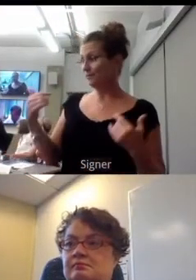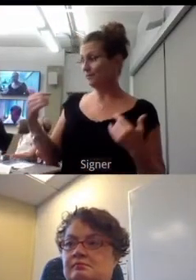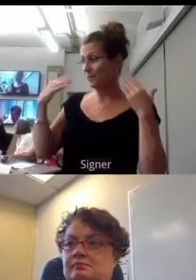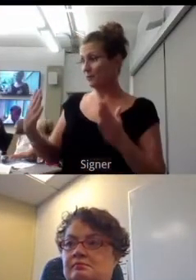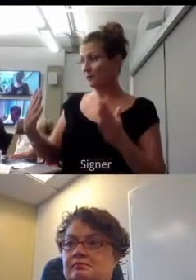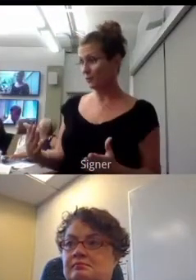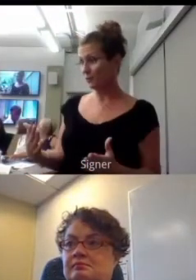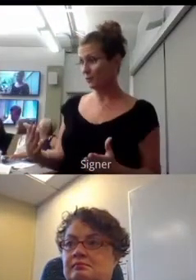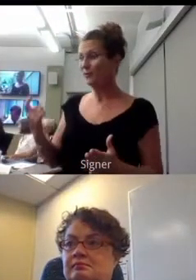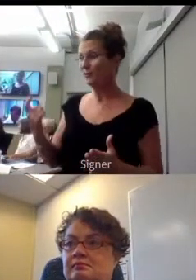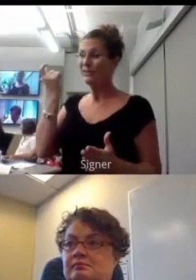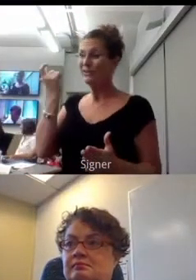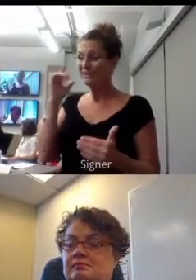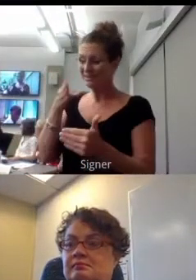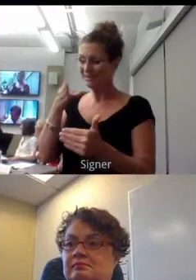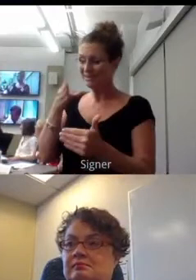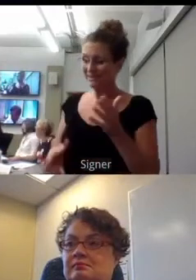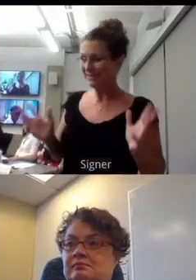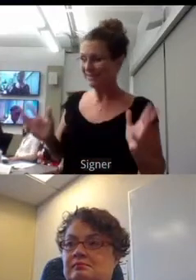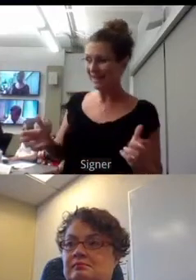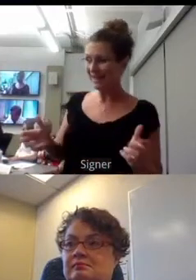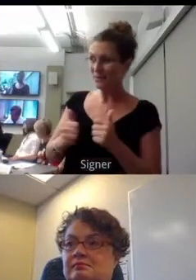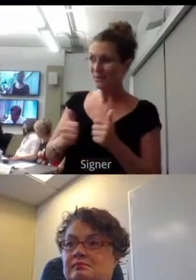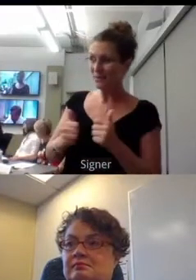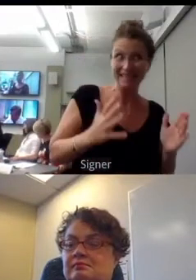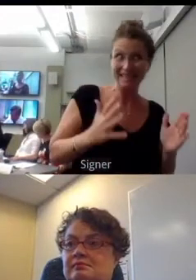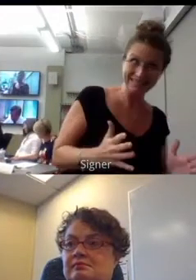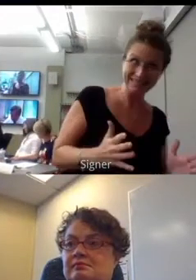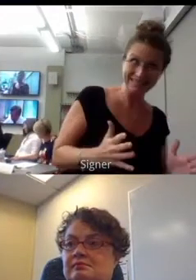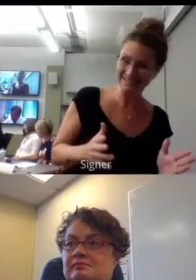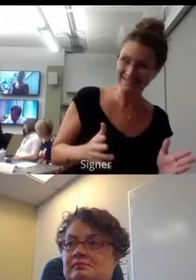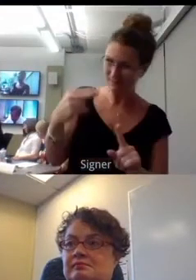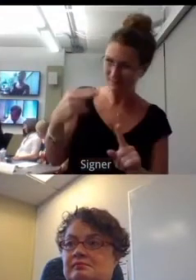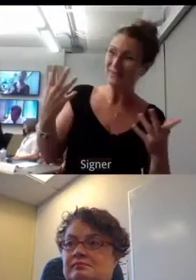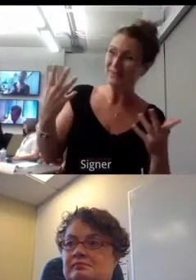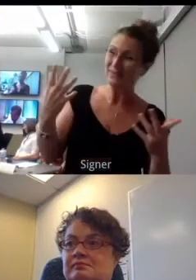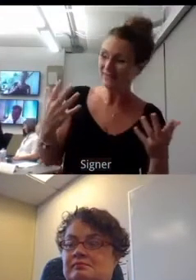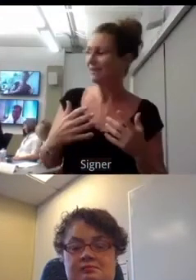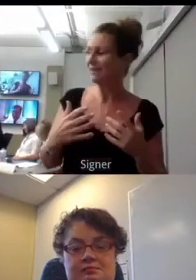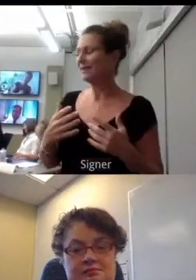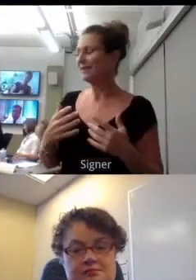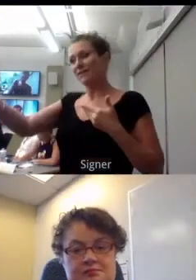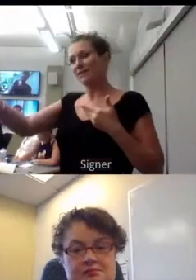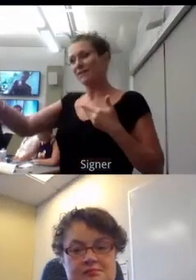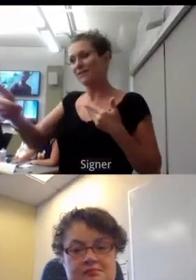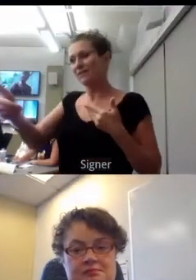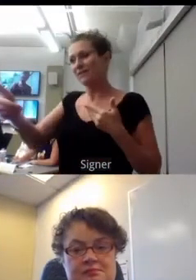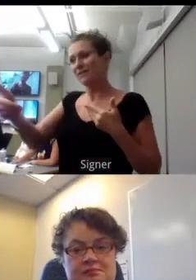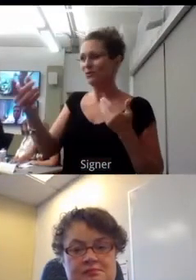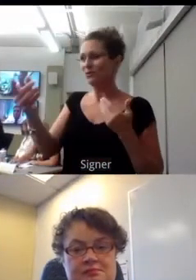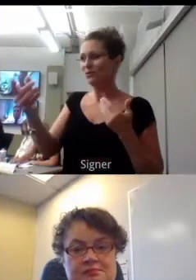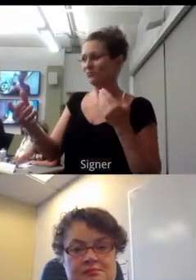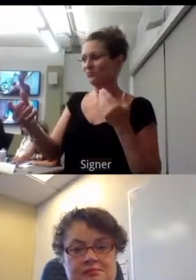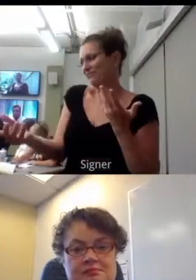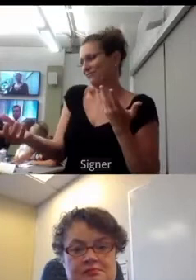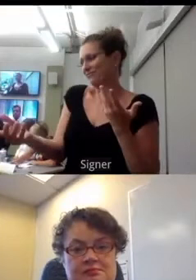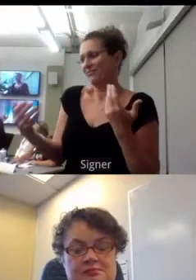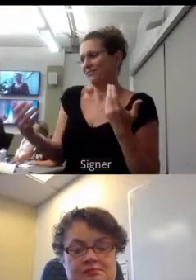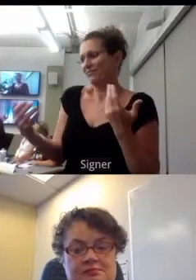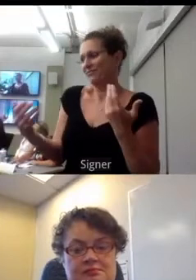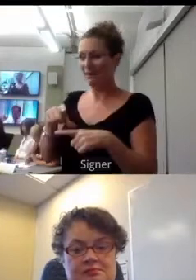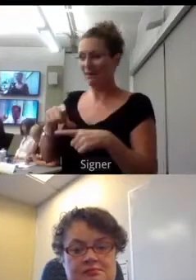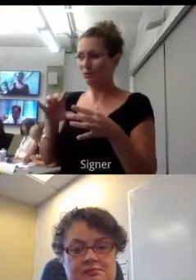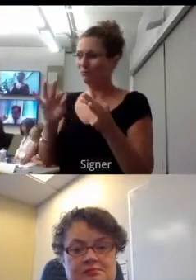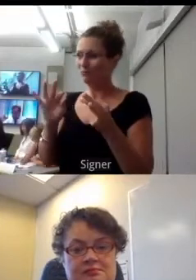Canadians, the Canadian perspective, and I just want to invite you to just have a moment to bring words of welcome. We are delighted you're able to